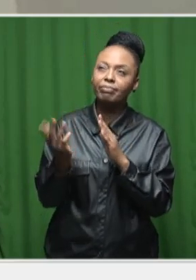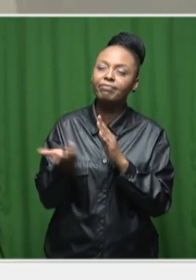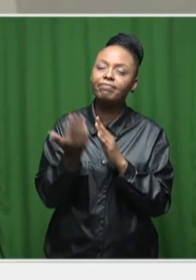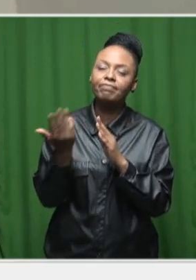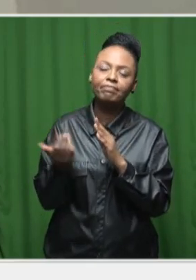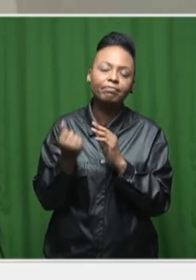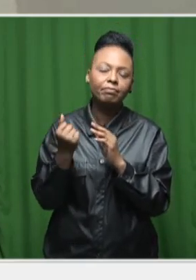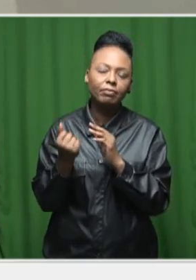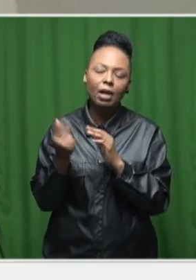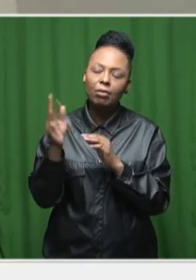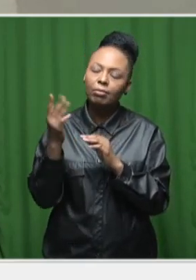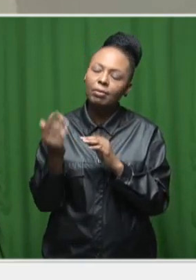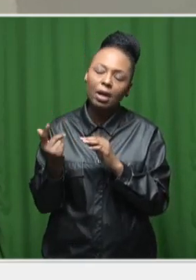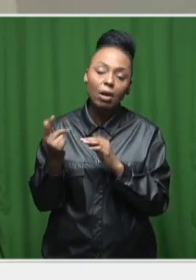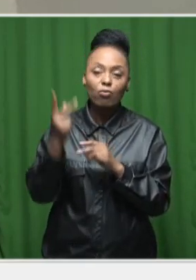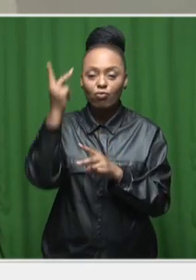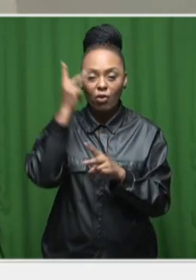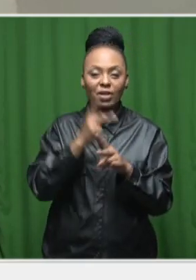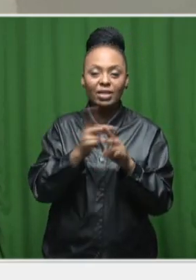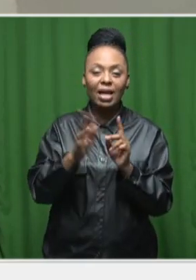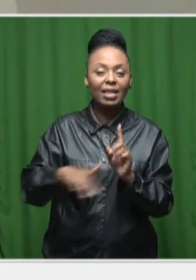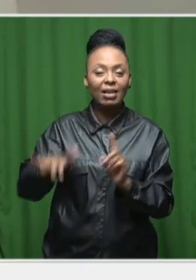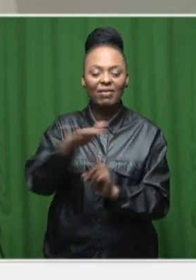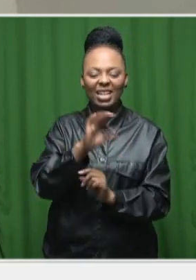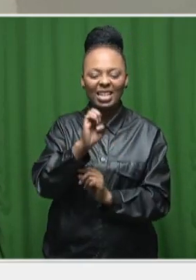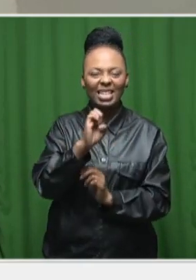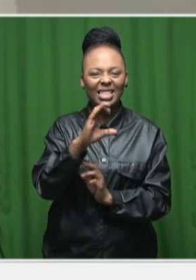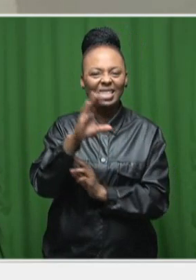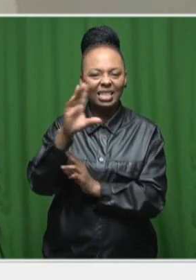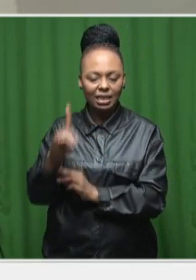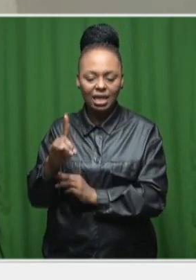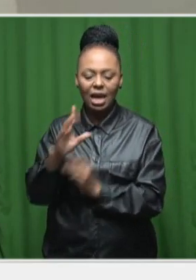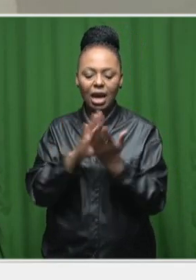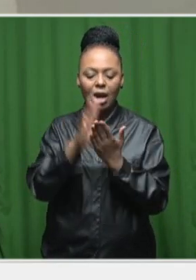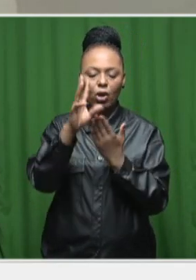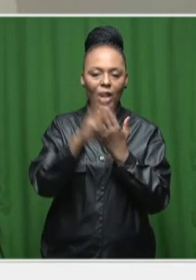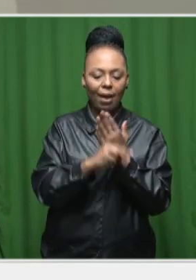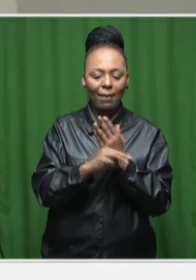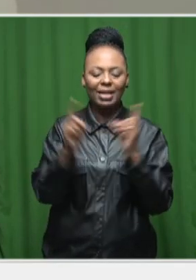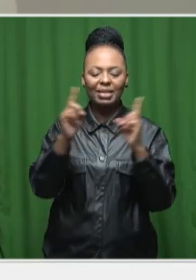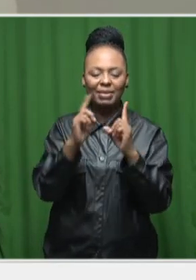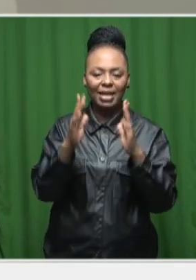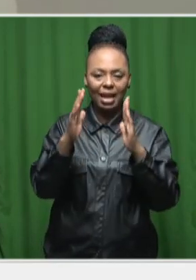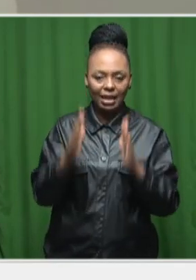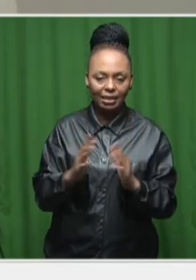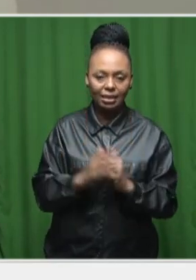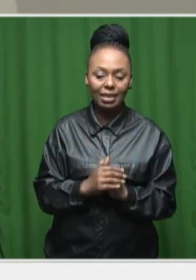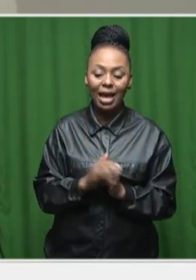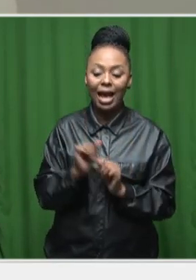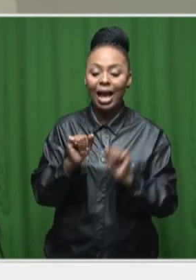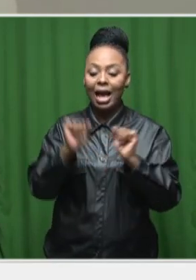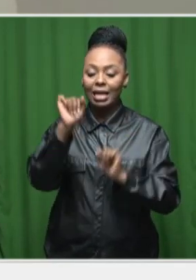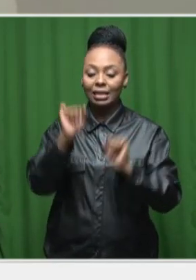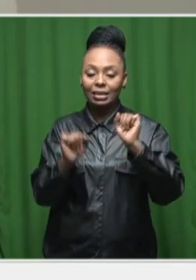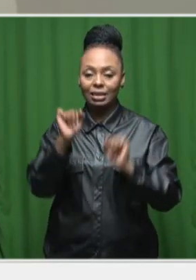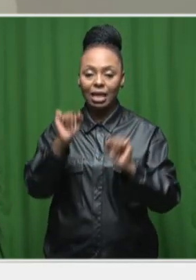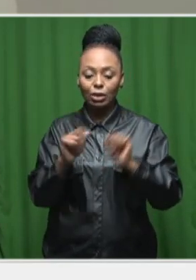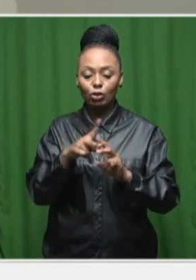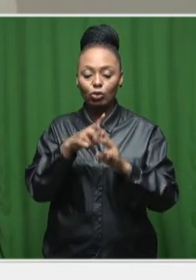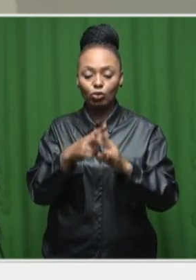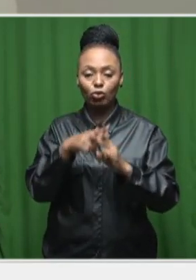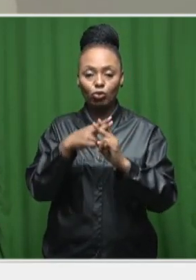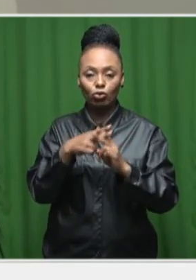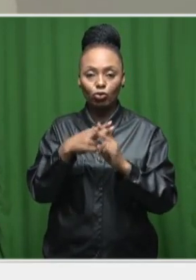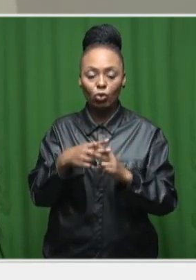professionals in the field, by ECD curriculum specialists, And the assessment tools have been developed